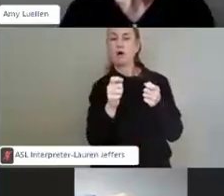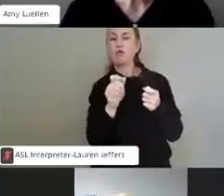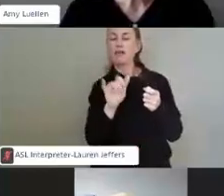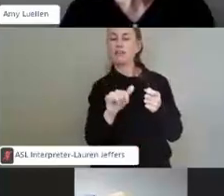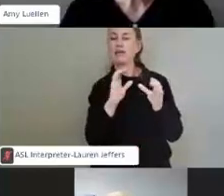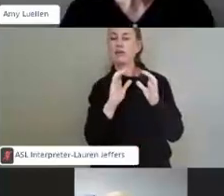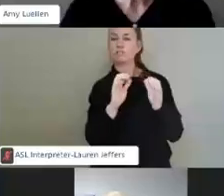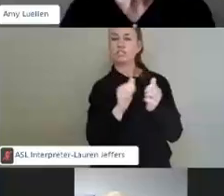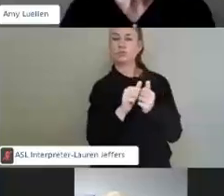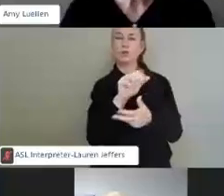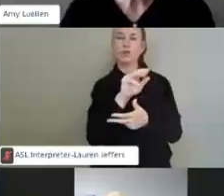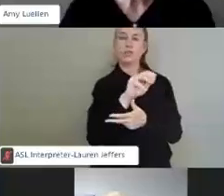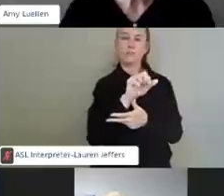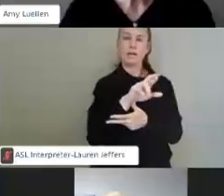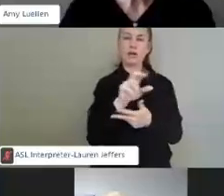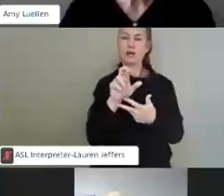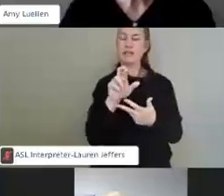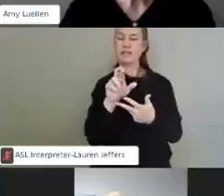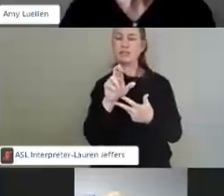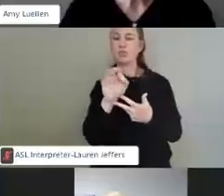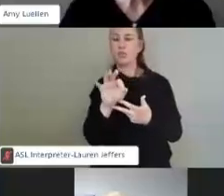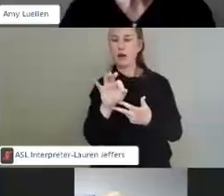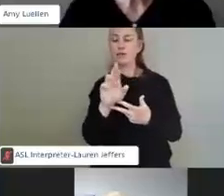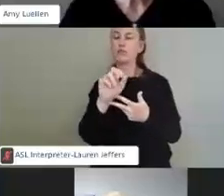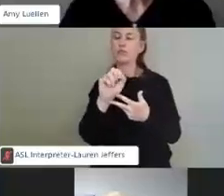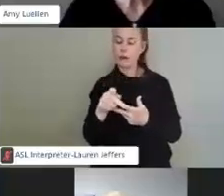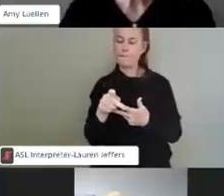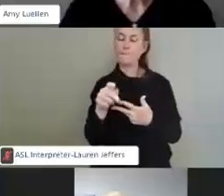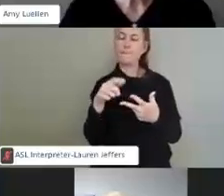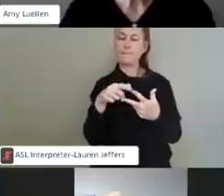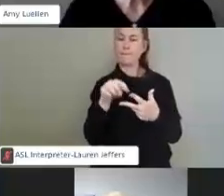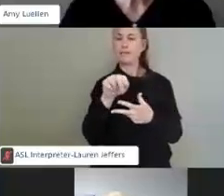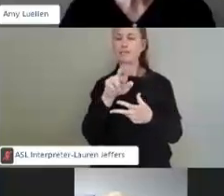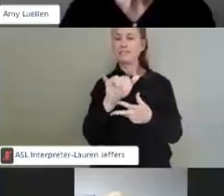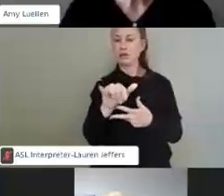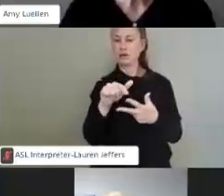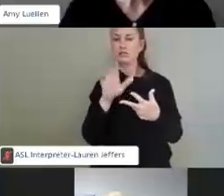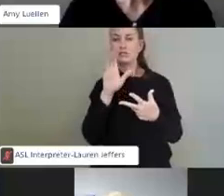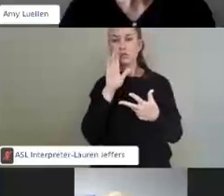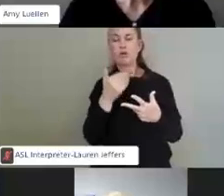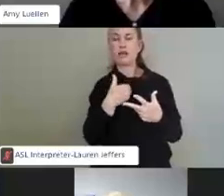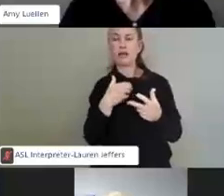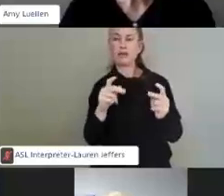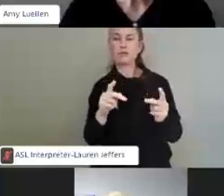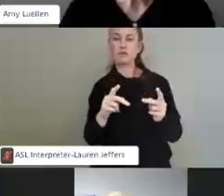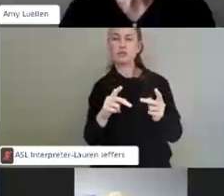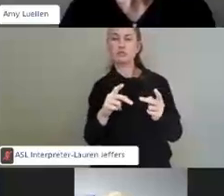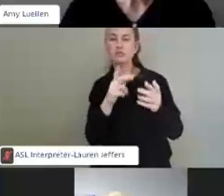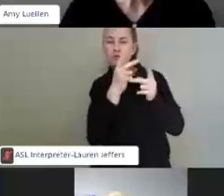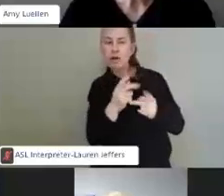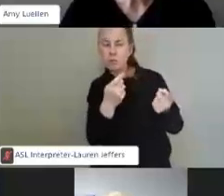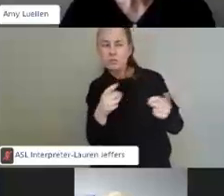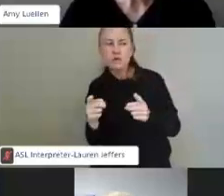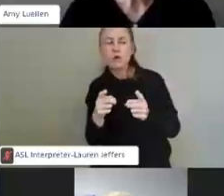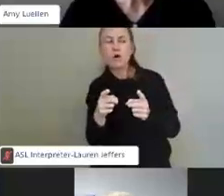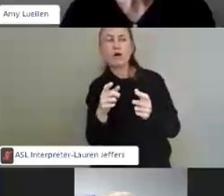Mayor Terry and State Rep Burton to talk about kind of what's going on in Evansville, to give folks who are from that community and from that region a